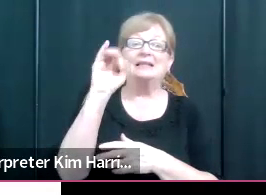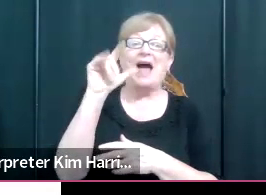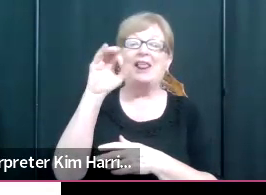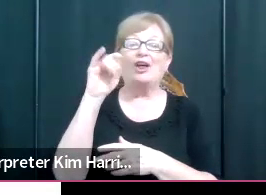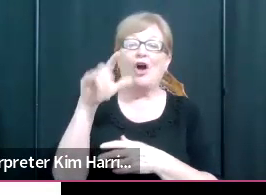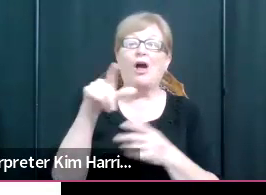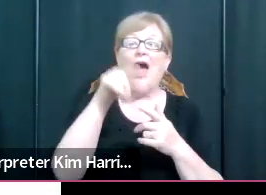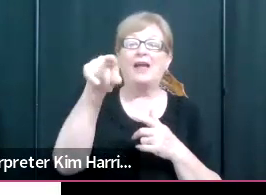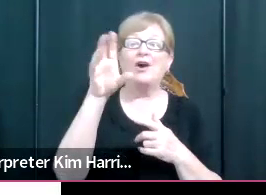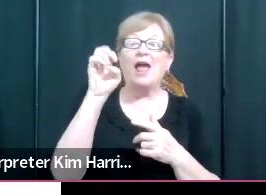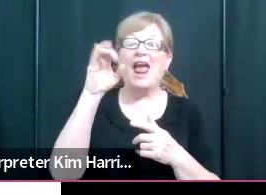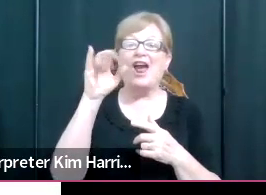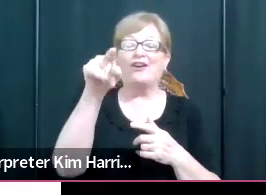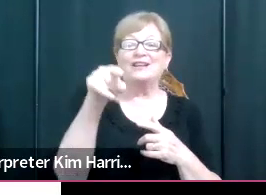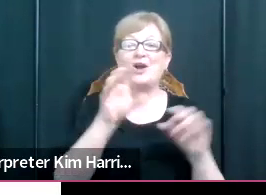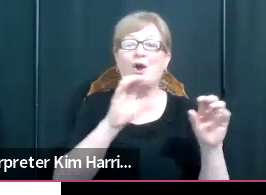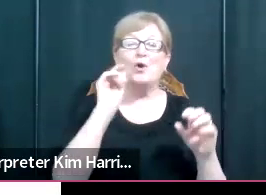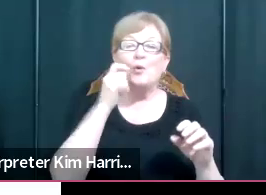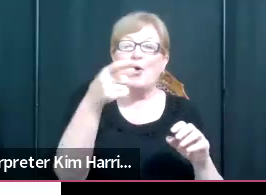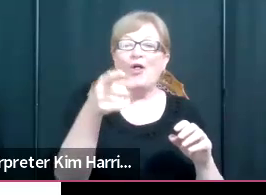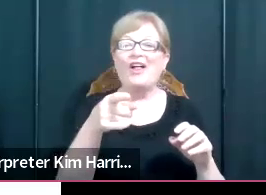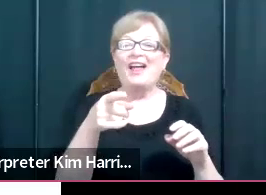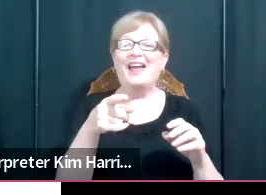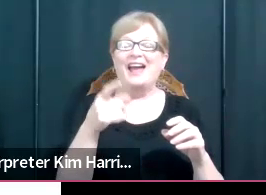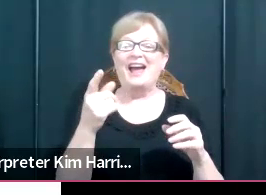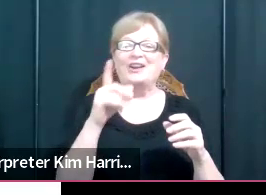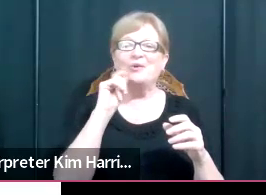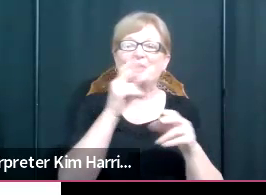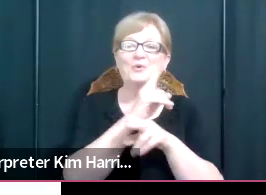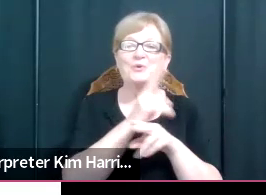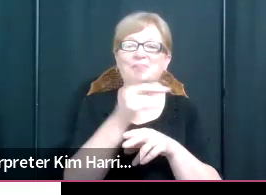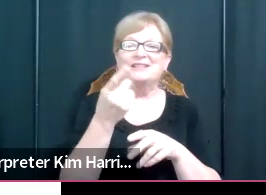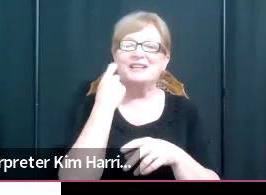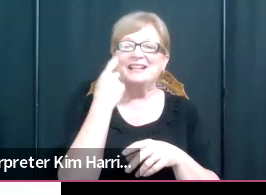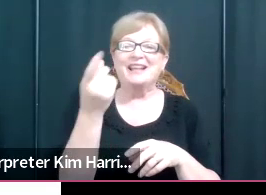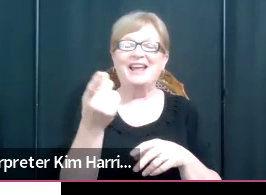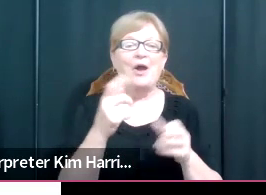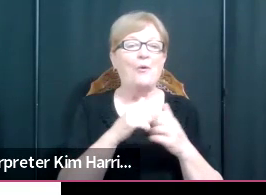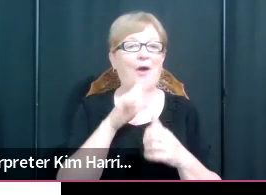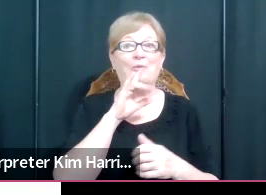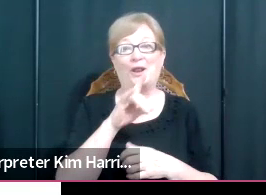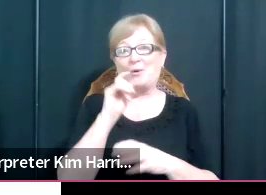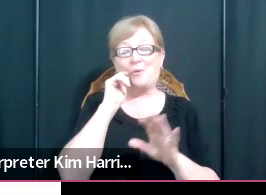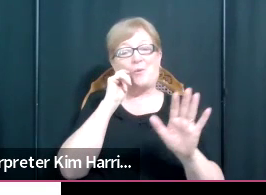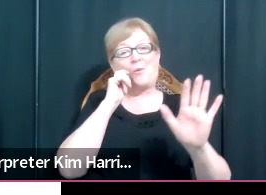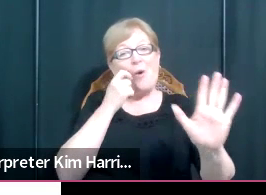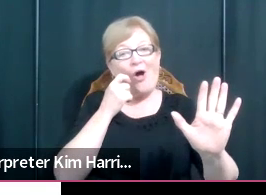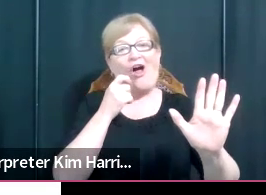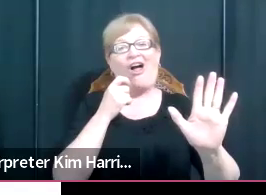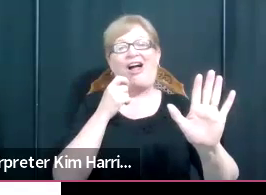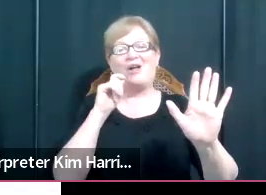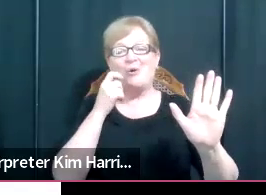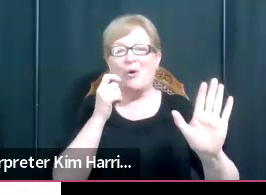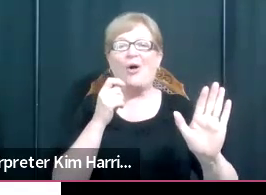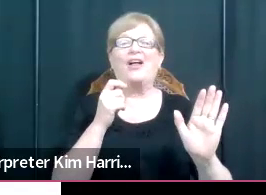because she's done a cool installation with these recently. We have a really cool installation, if I do say so myself, not